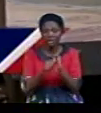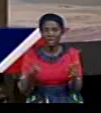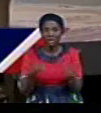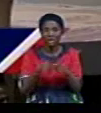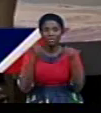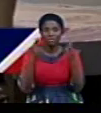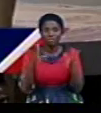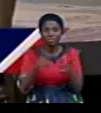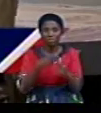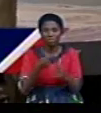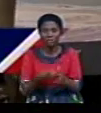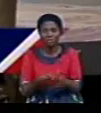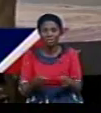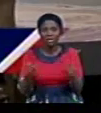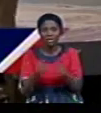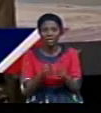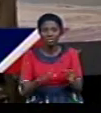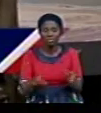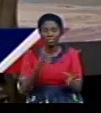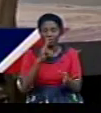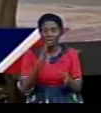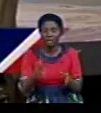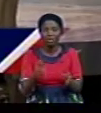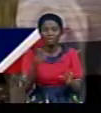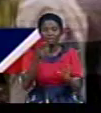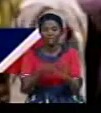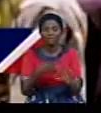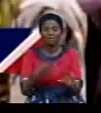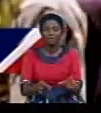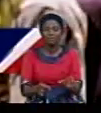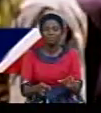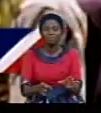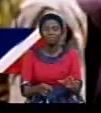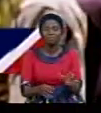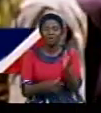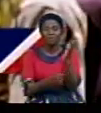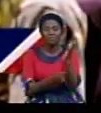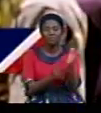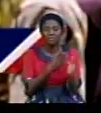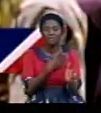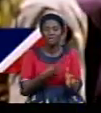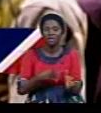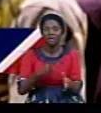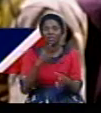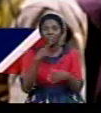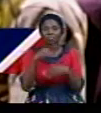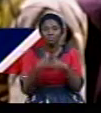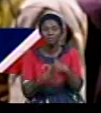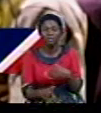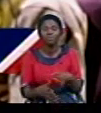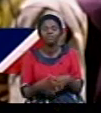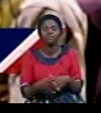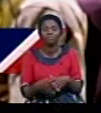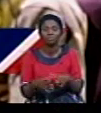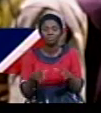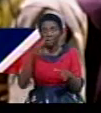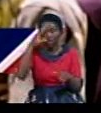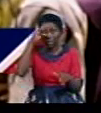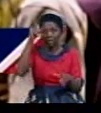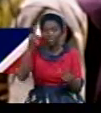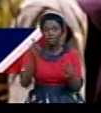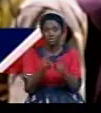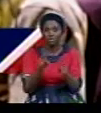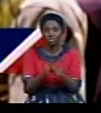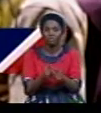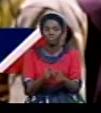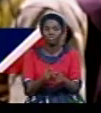the children are partakers of flesh and blood, he also himself likewise took part of the same,